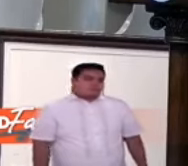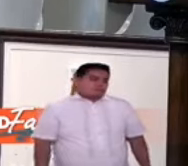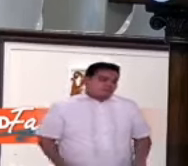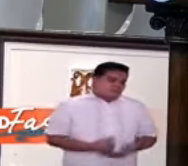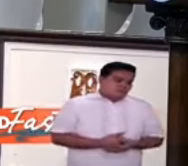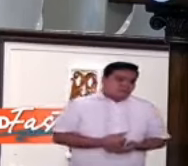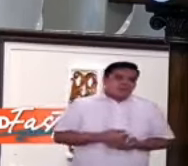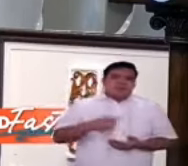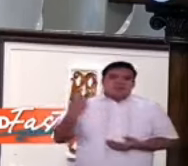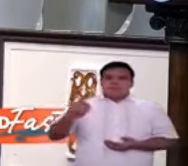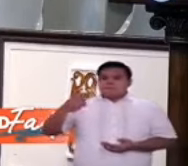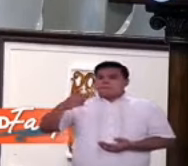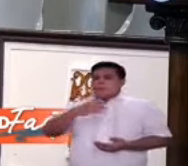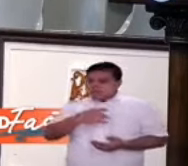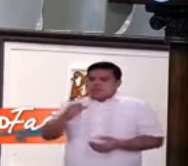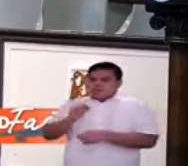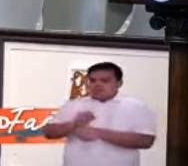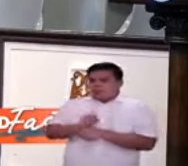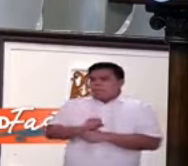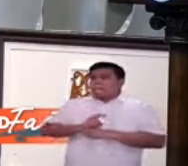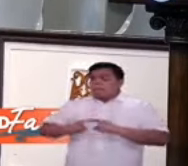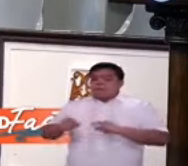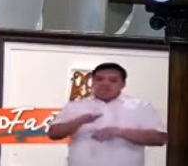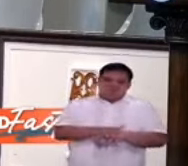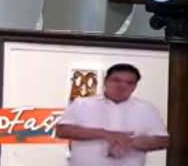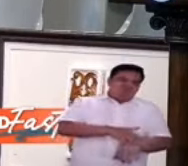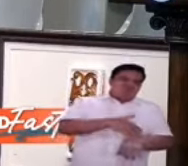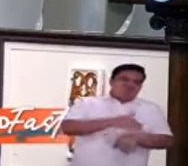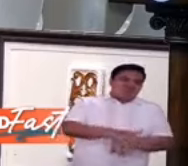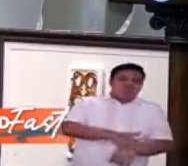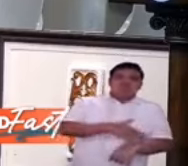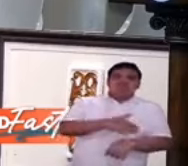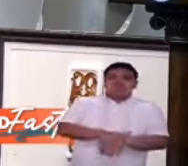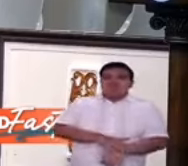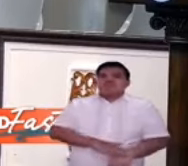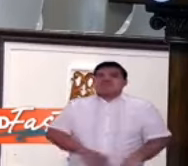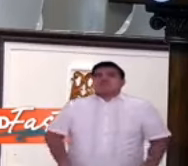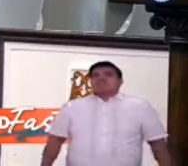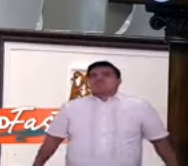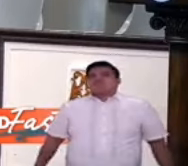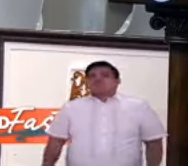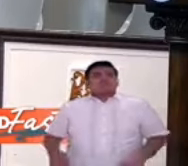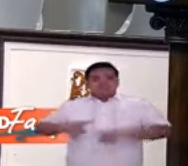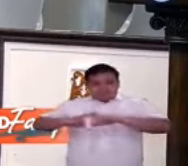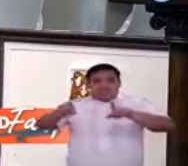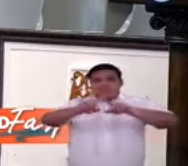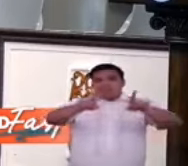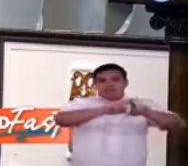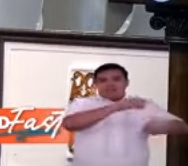kanang industrious. Nasa uban nga hinayon. Dugay mahuman. Lahi-lahi na